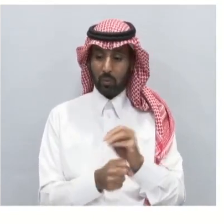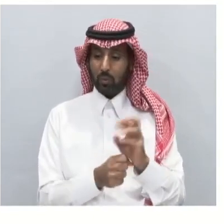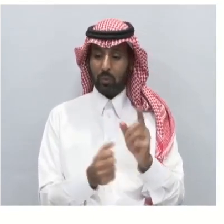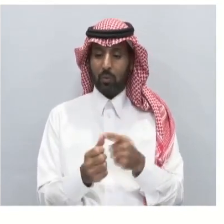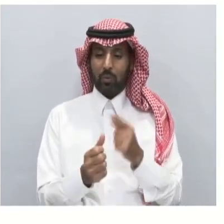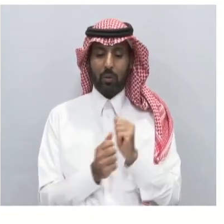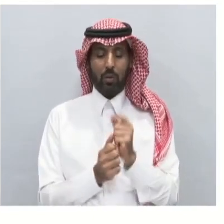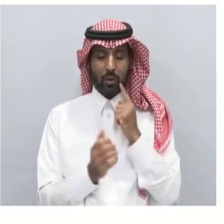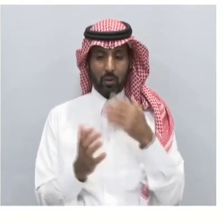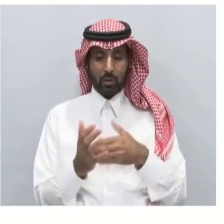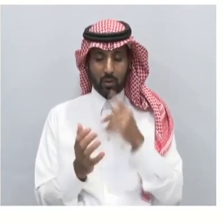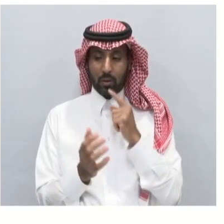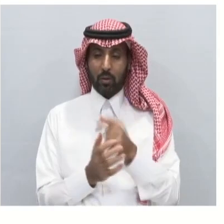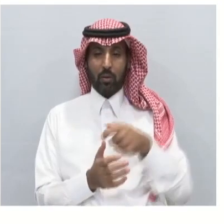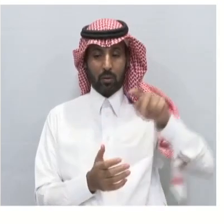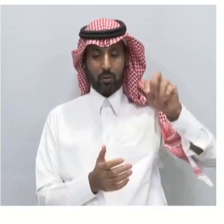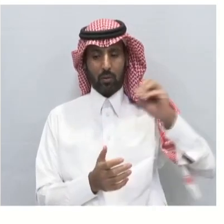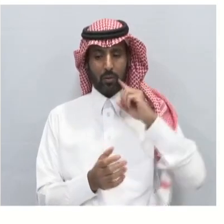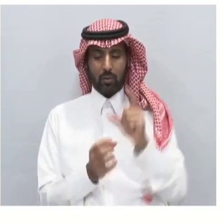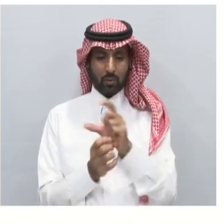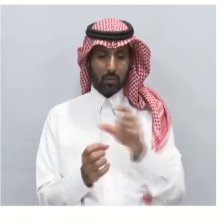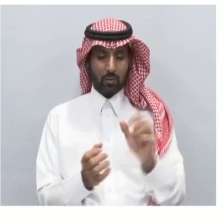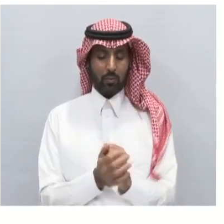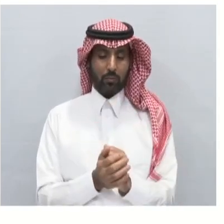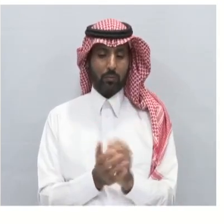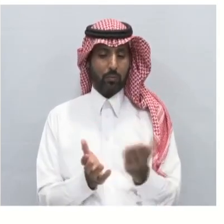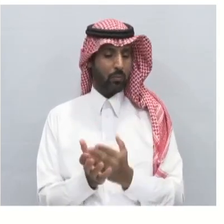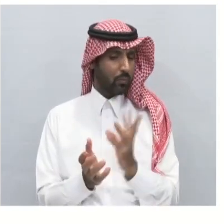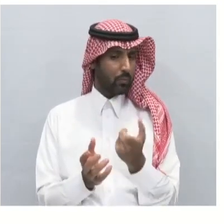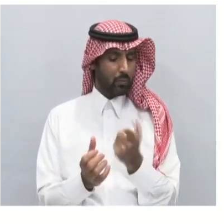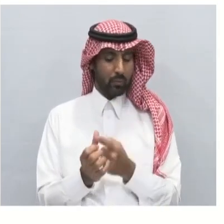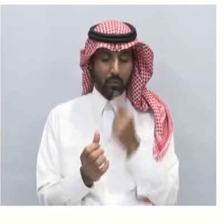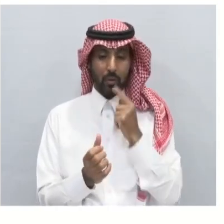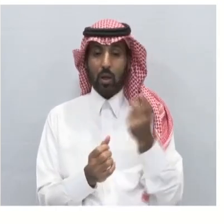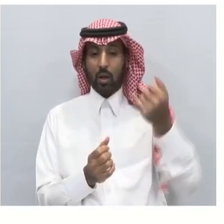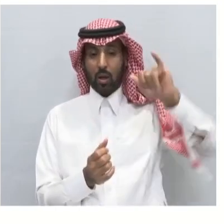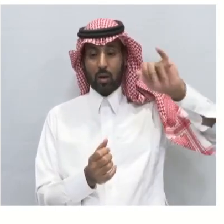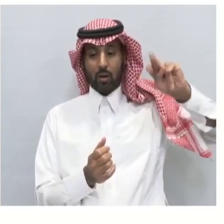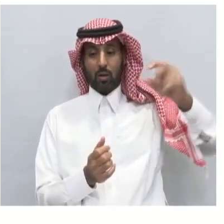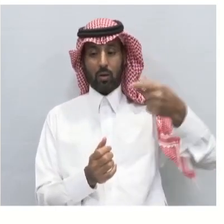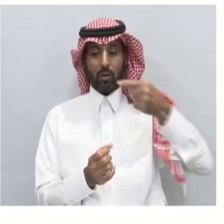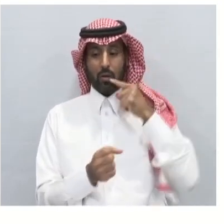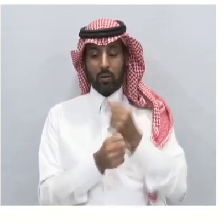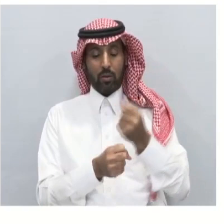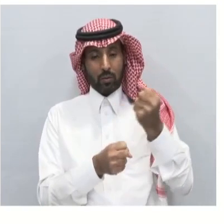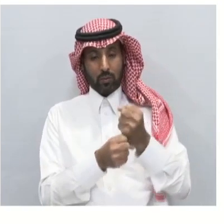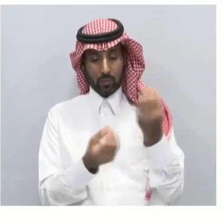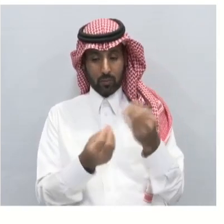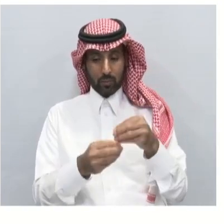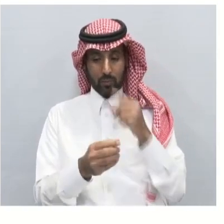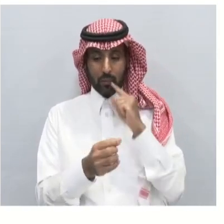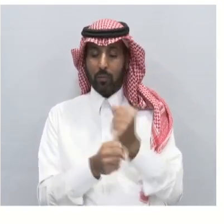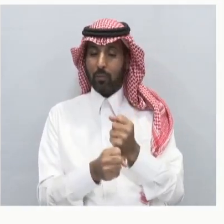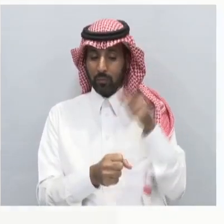and form the infinitives in meaningful sentences. Also, how to use gerunds as a subject of a